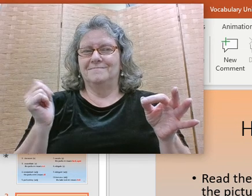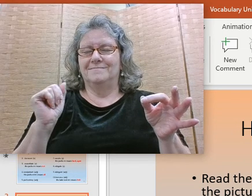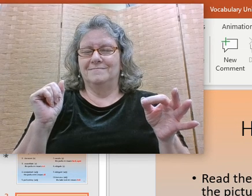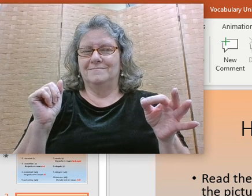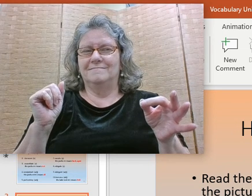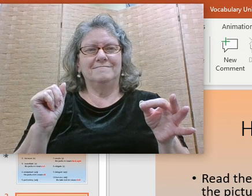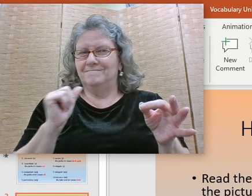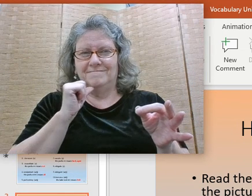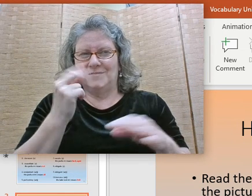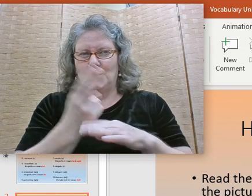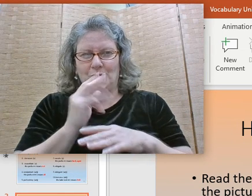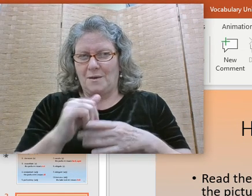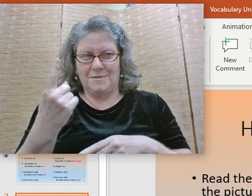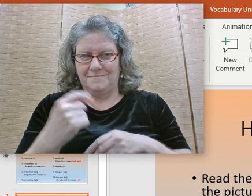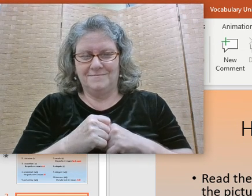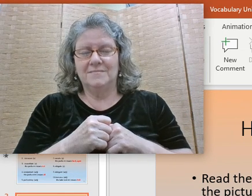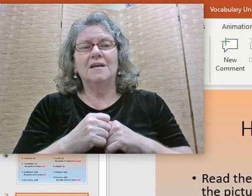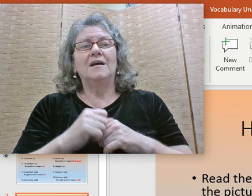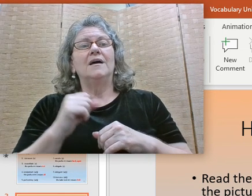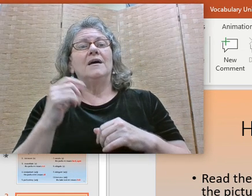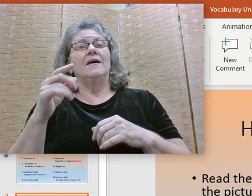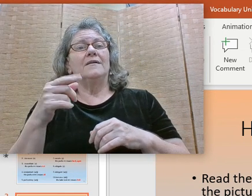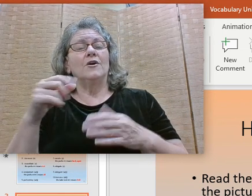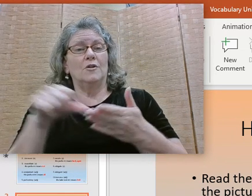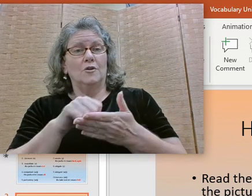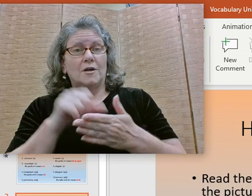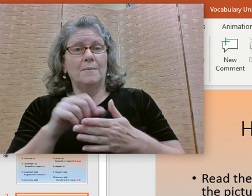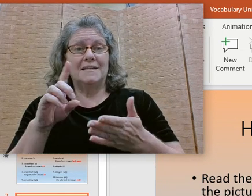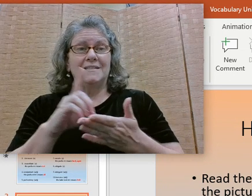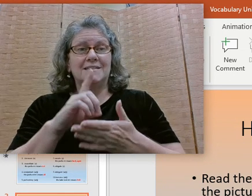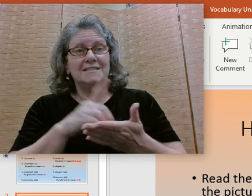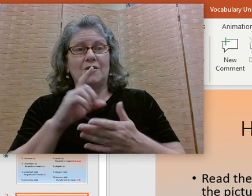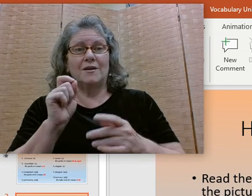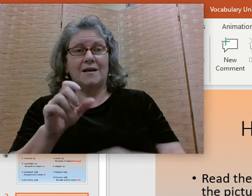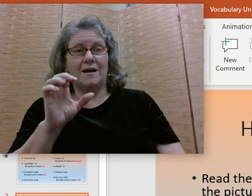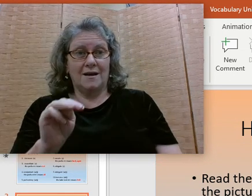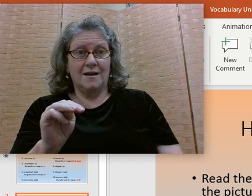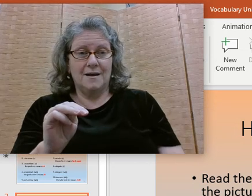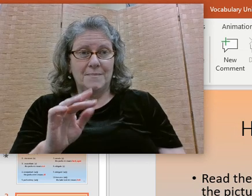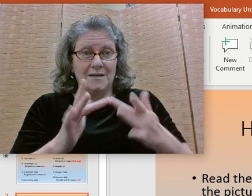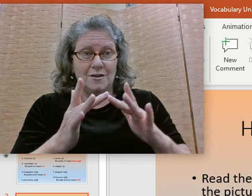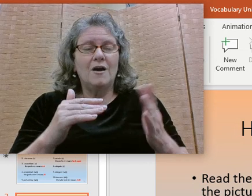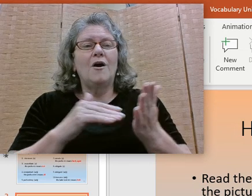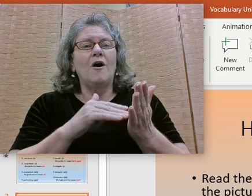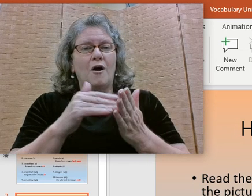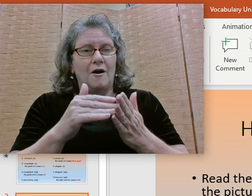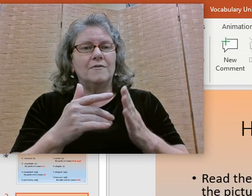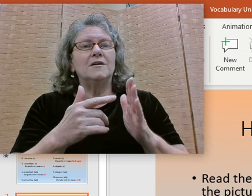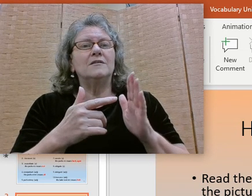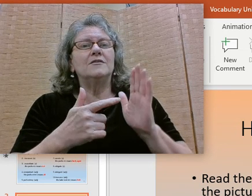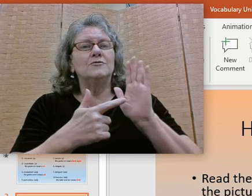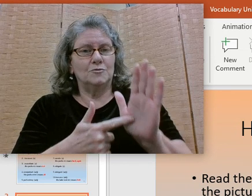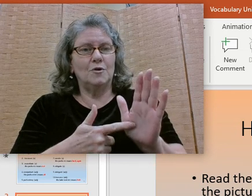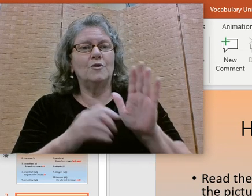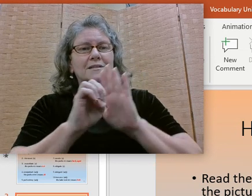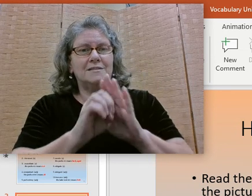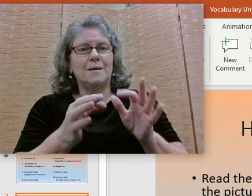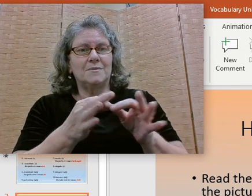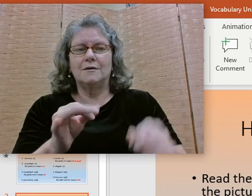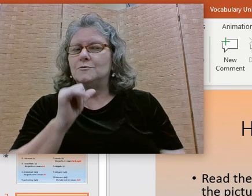in a sentence. If you look the word up on the internet, like on dictionary.com, oftentimes the word is used in a sample sentence. Do